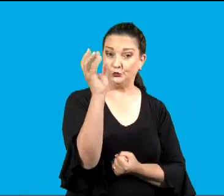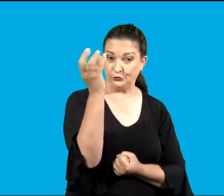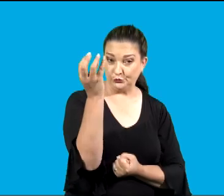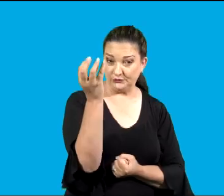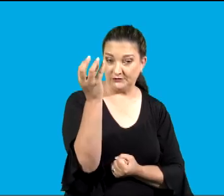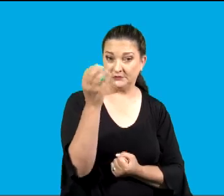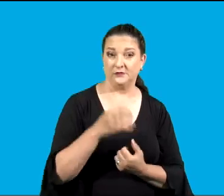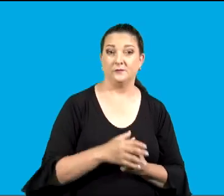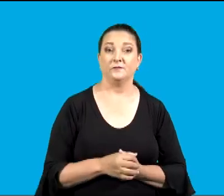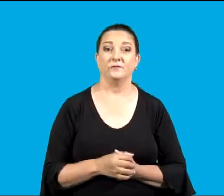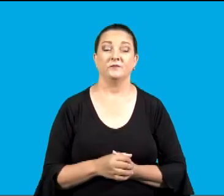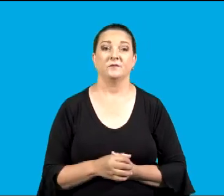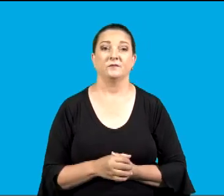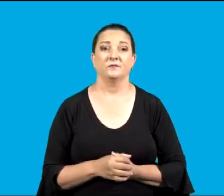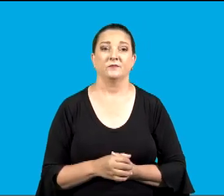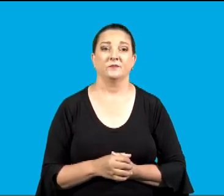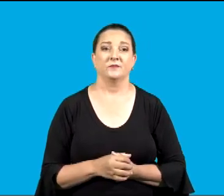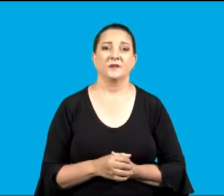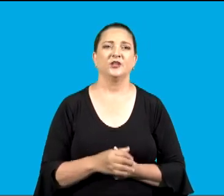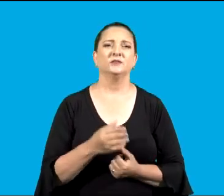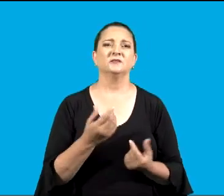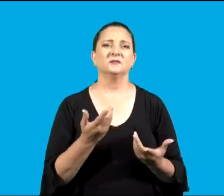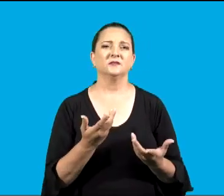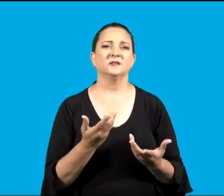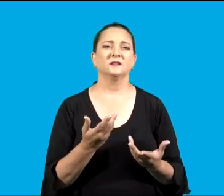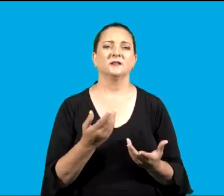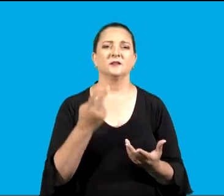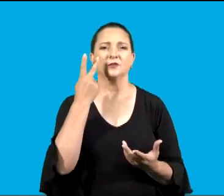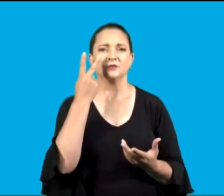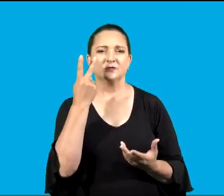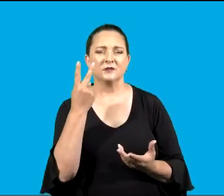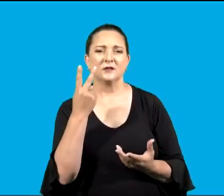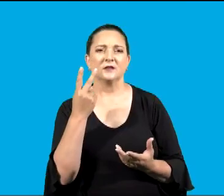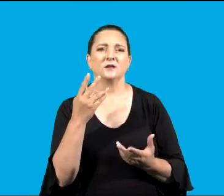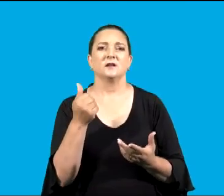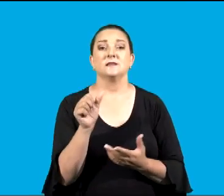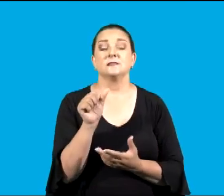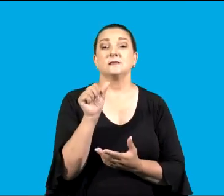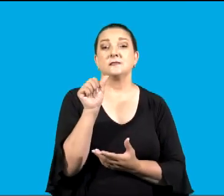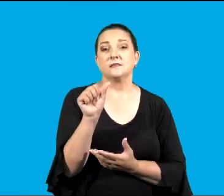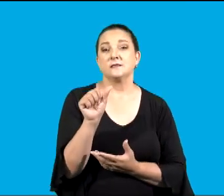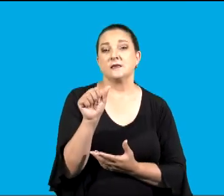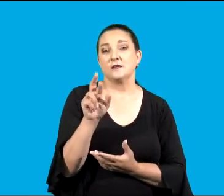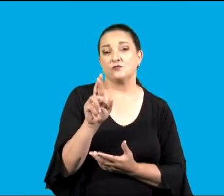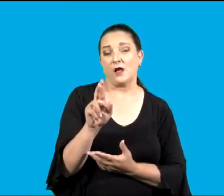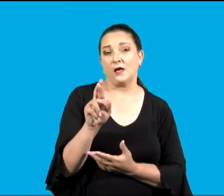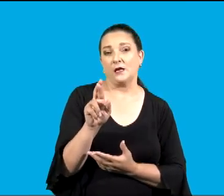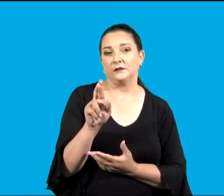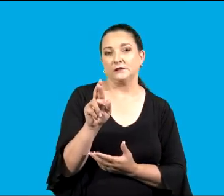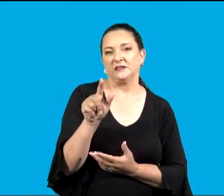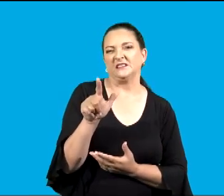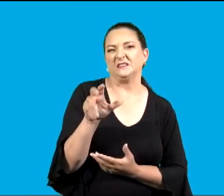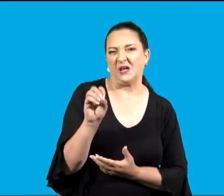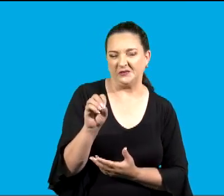unit, all right, when you look at your direct labor cost per unit, it has increased from 6 Rand